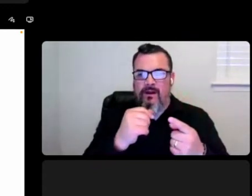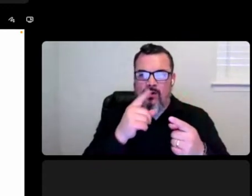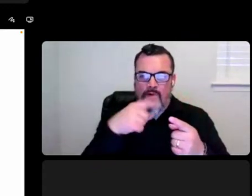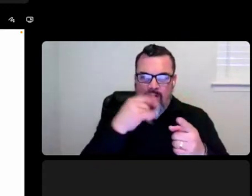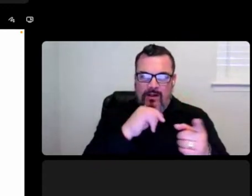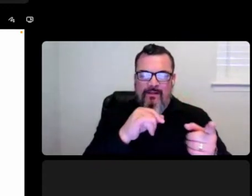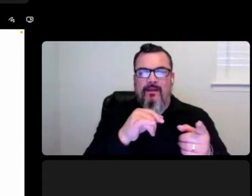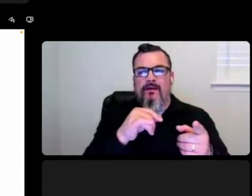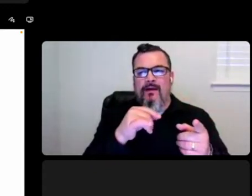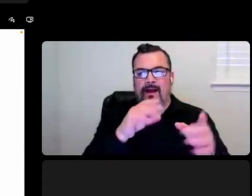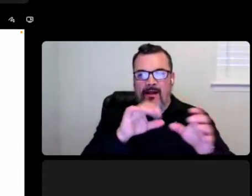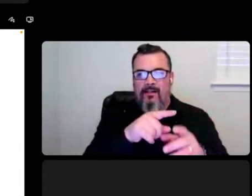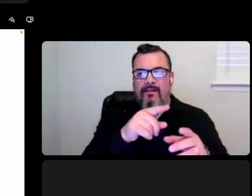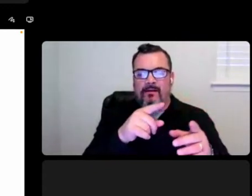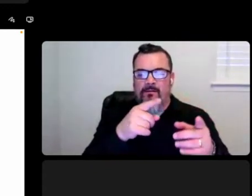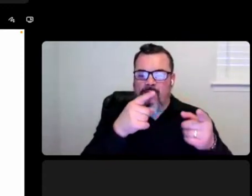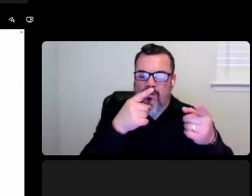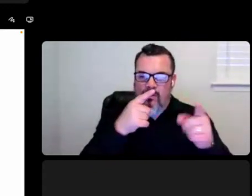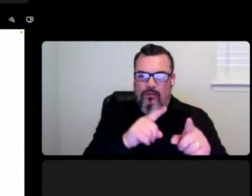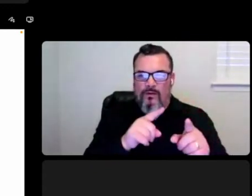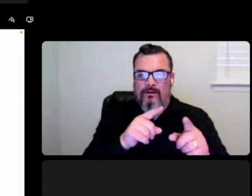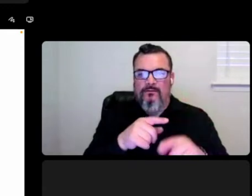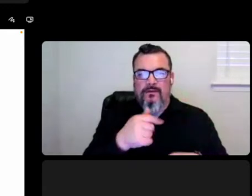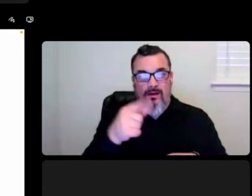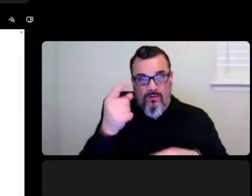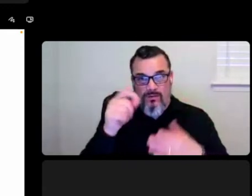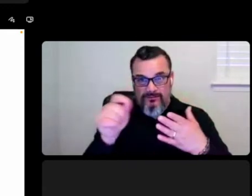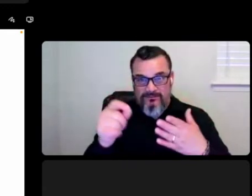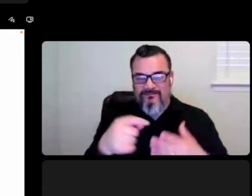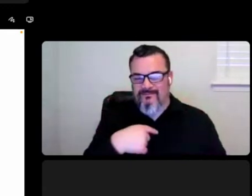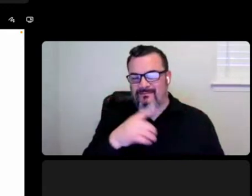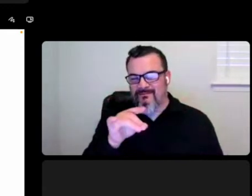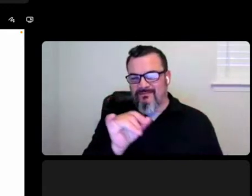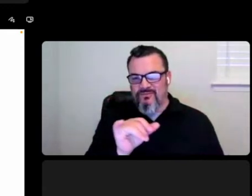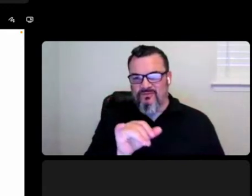or agree with them. Anybody else check that one? I did too.